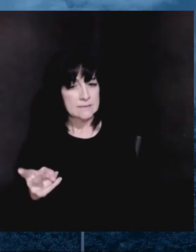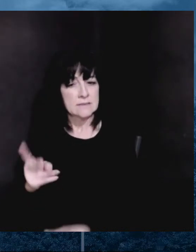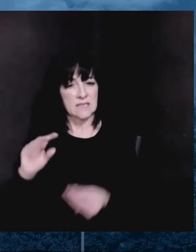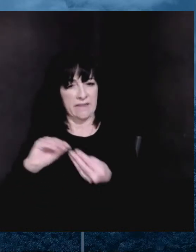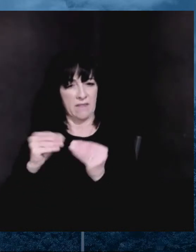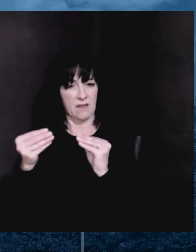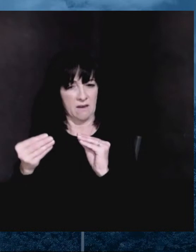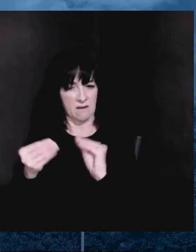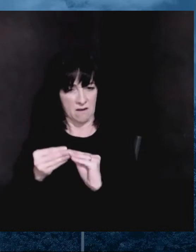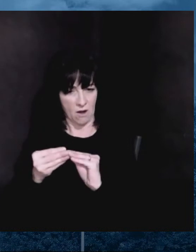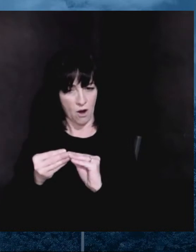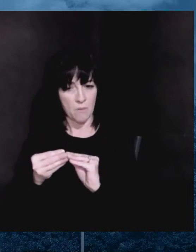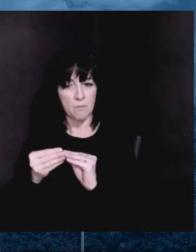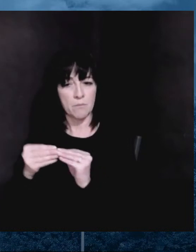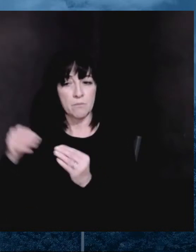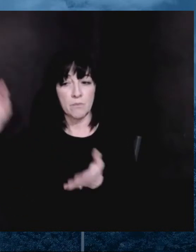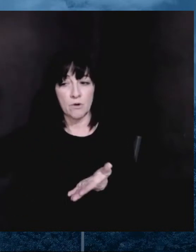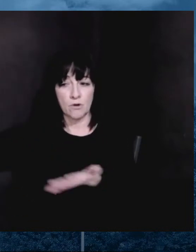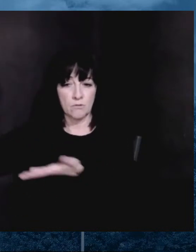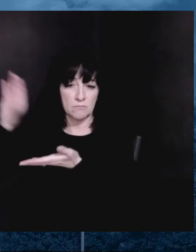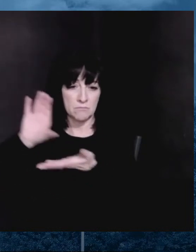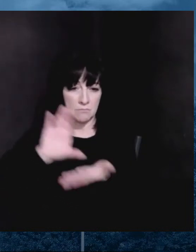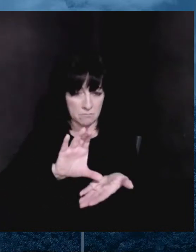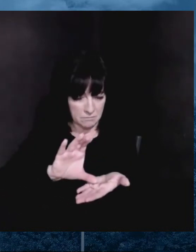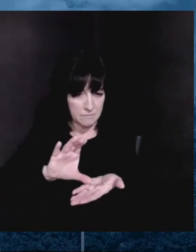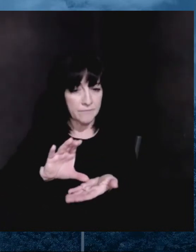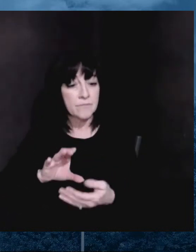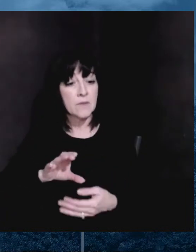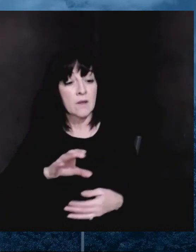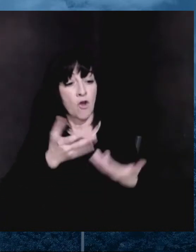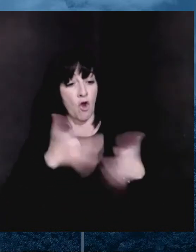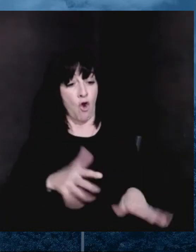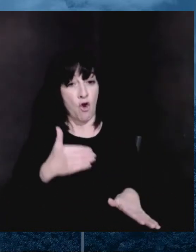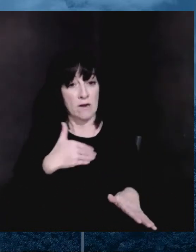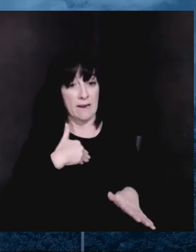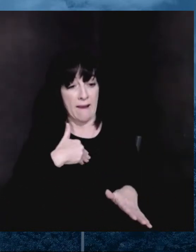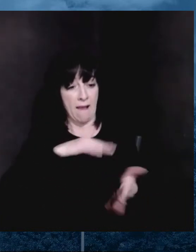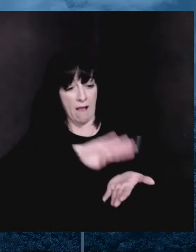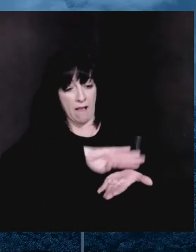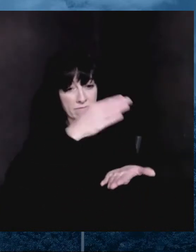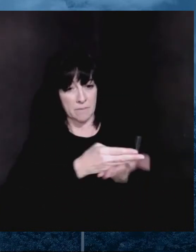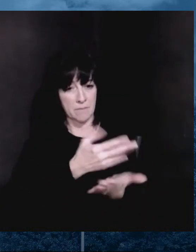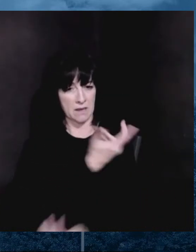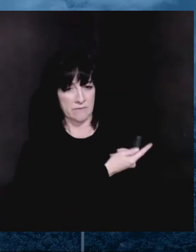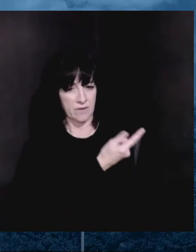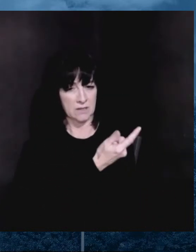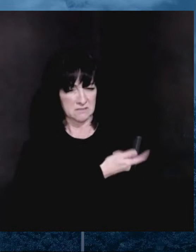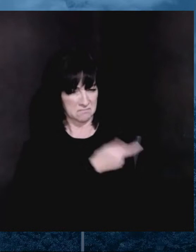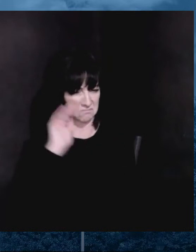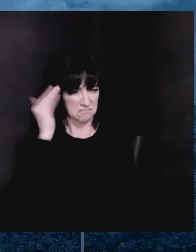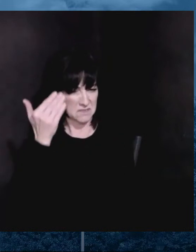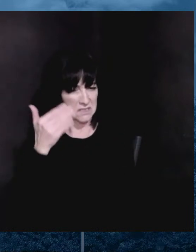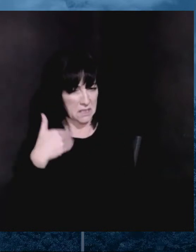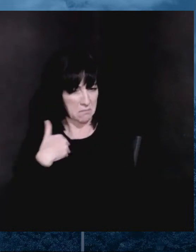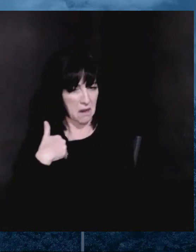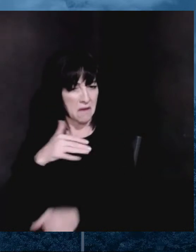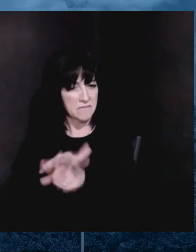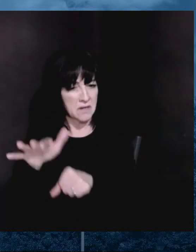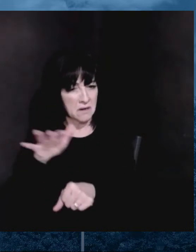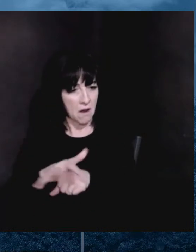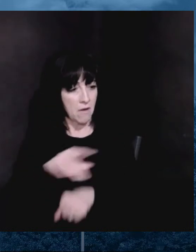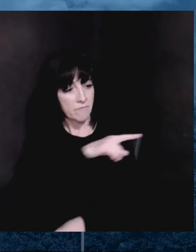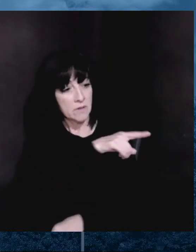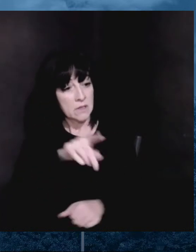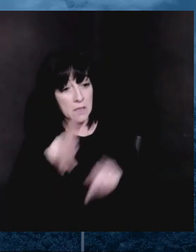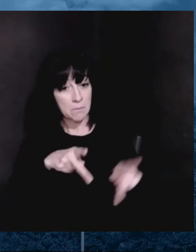seems the remaining vaccine is enough for the second dose for those who have already received it, with the 256 as a pillow. Is